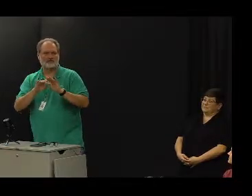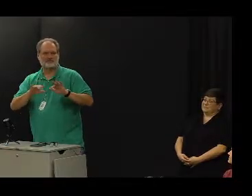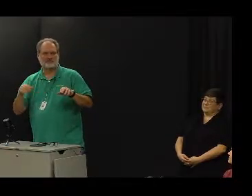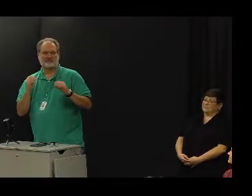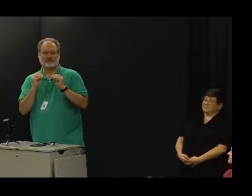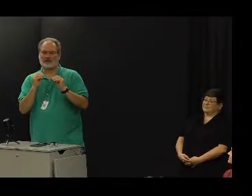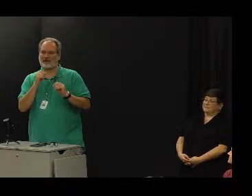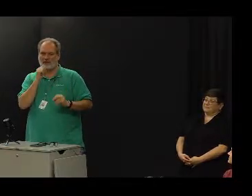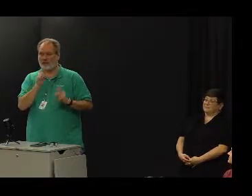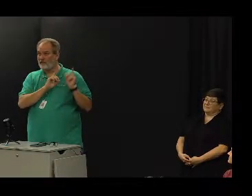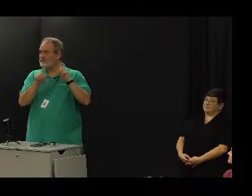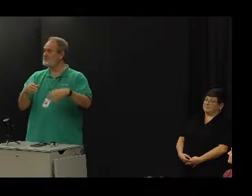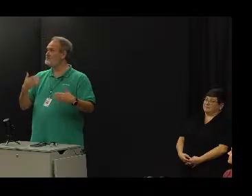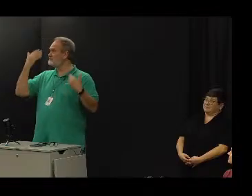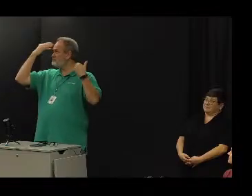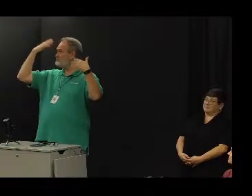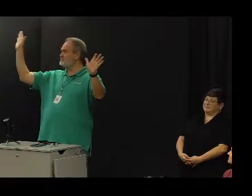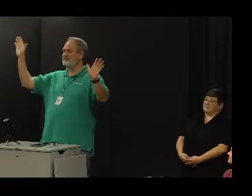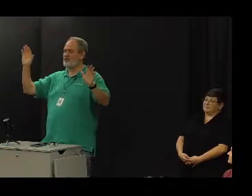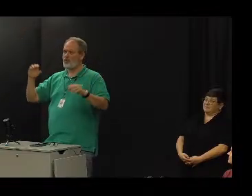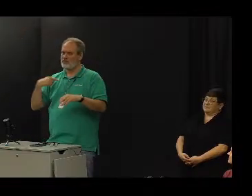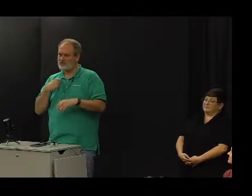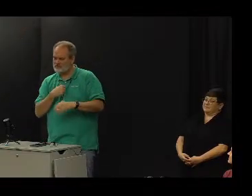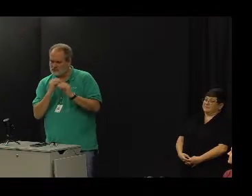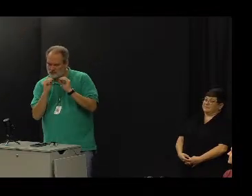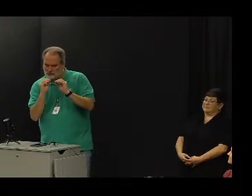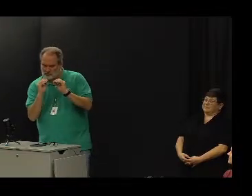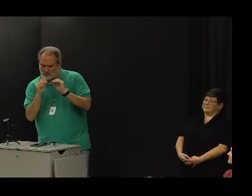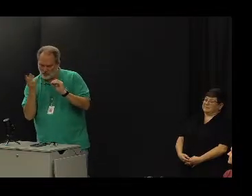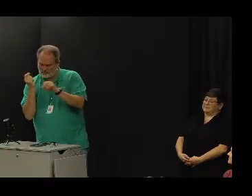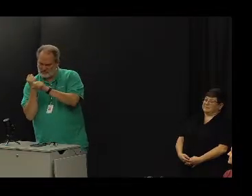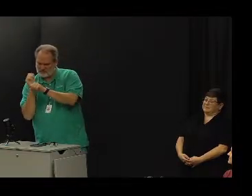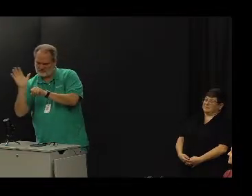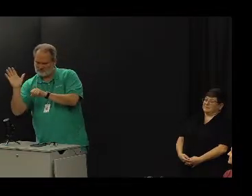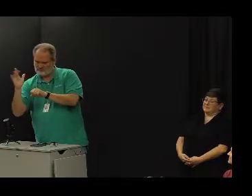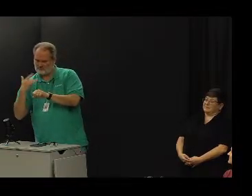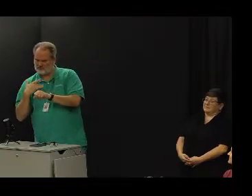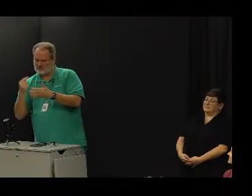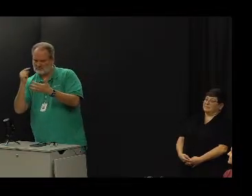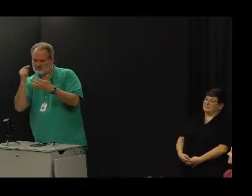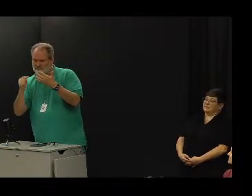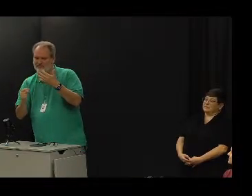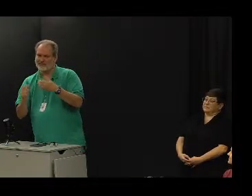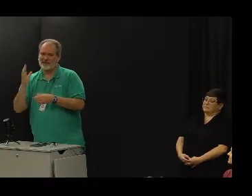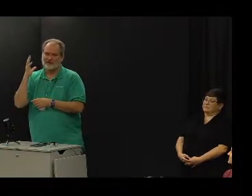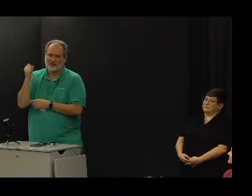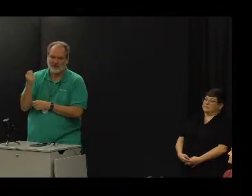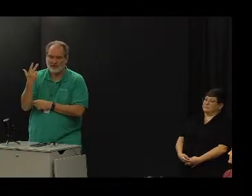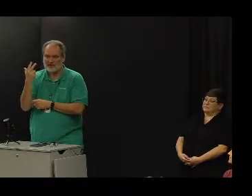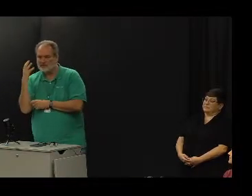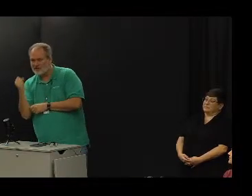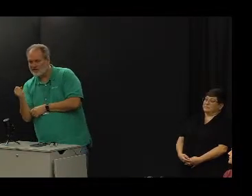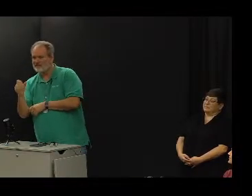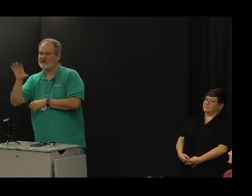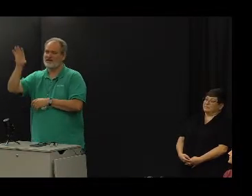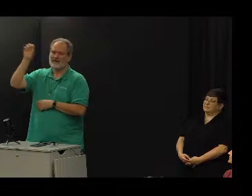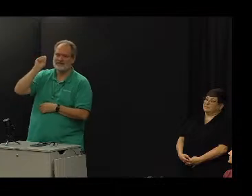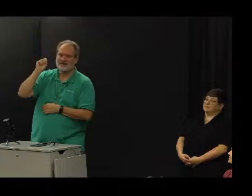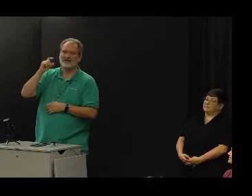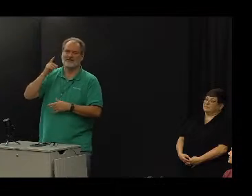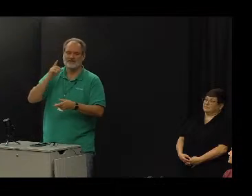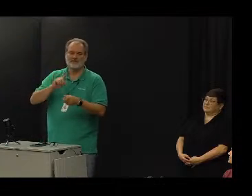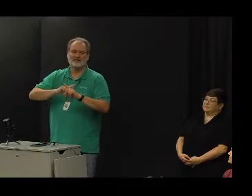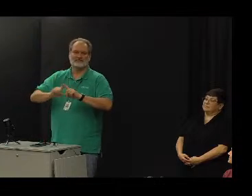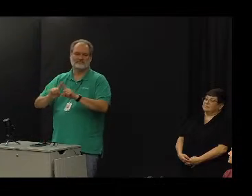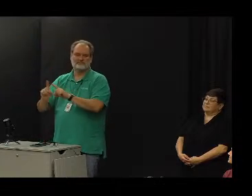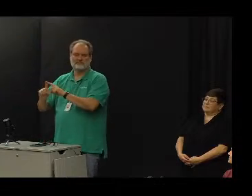students about the rules involved in the game of baseball because we wanted to make sure that they knew what was going on. We didn't want them to show up clueless.